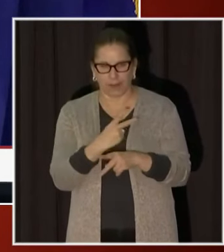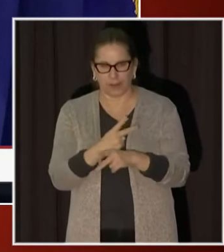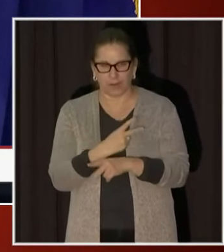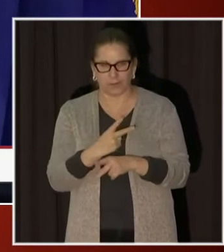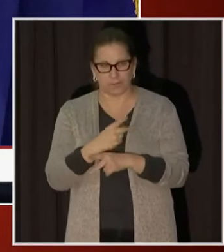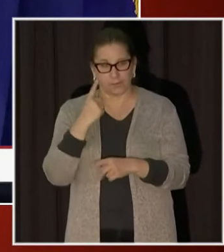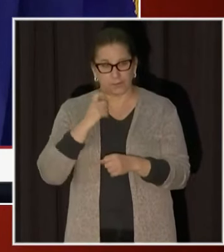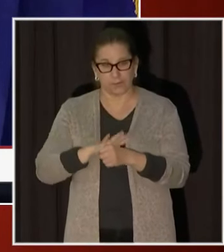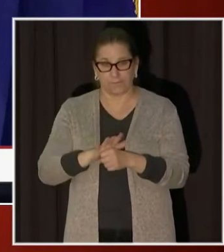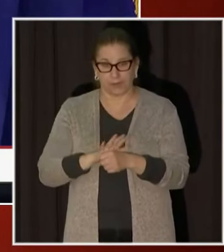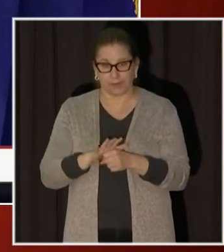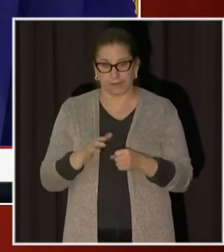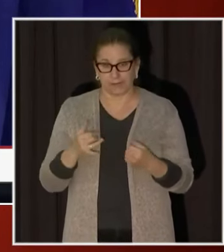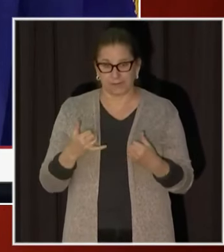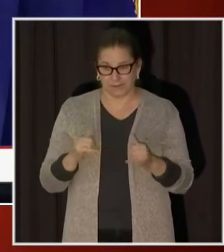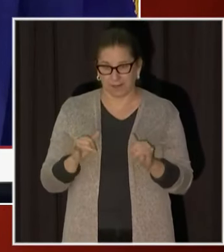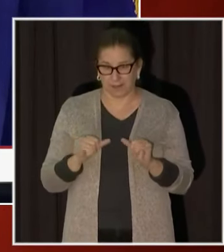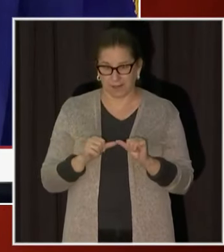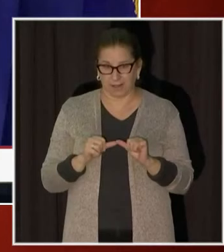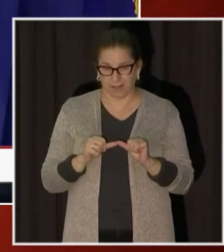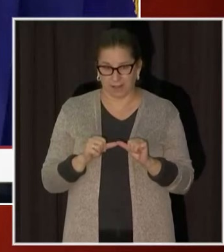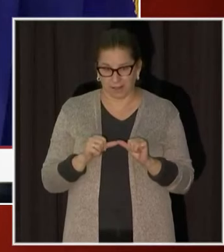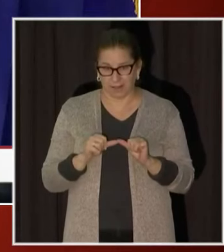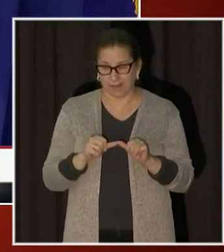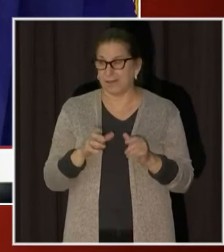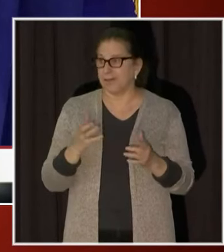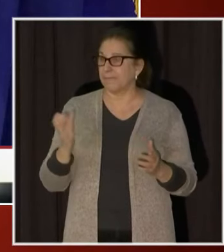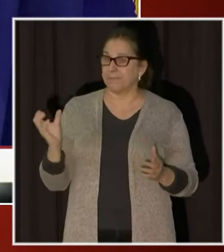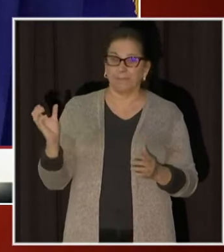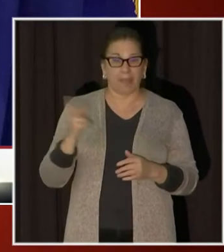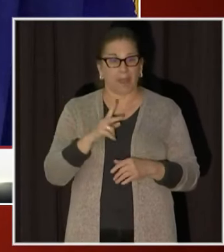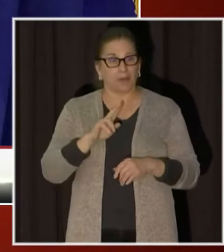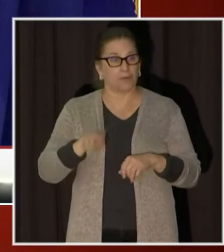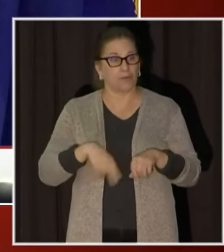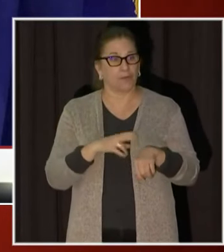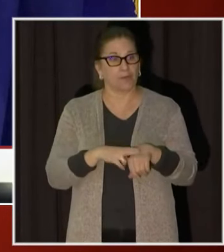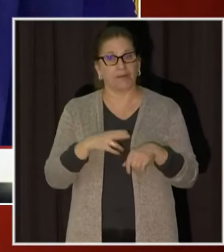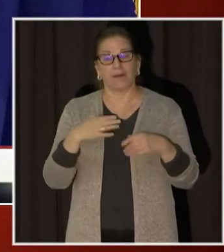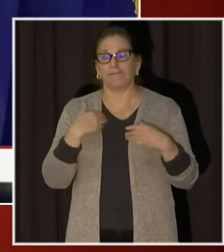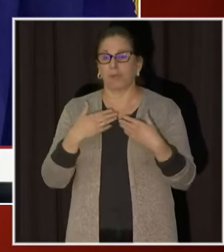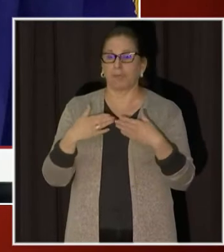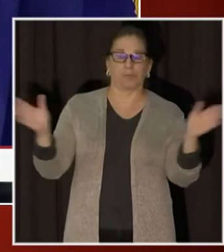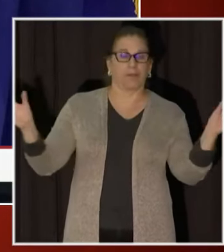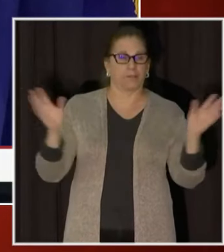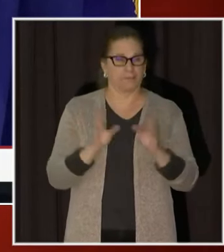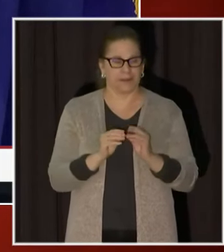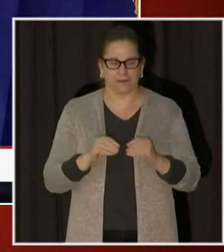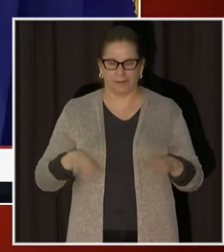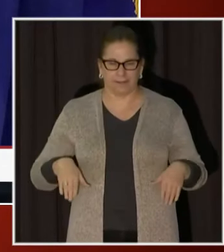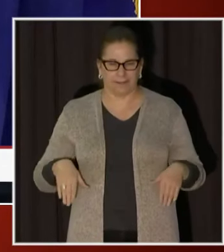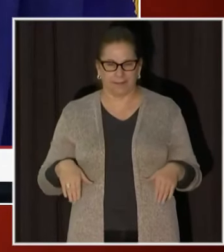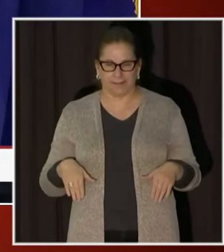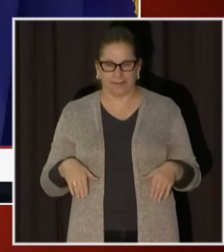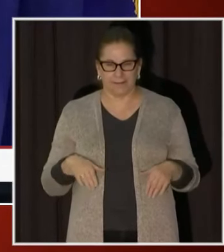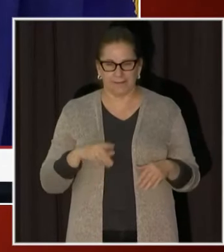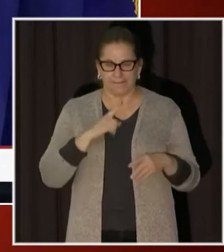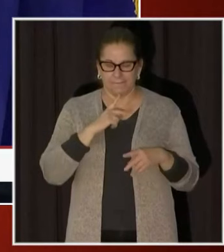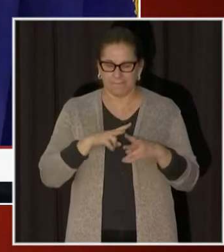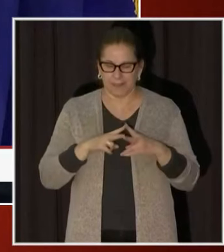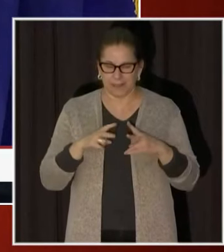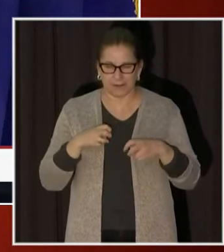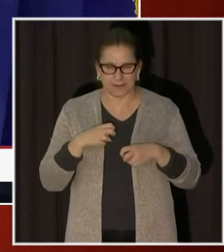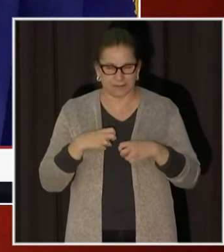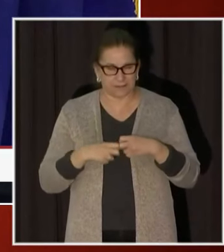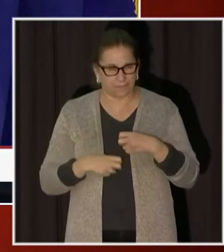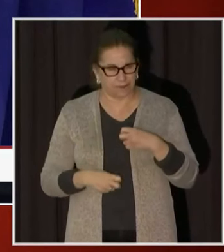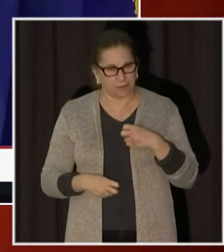hard line on when we go back to normal, except that it is difficult to have markups and